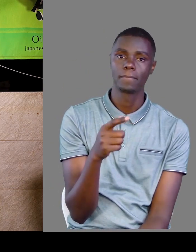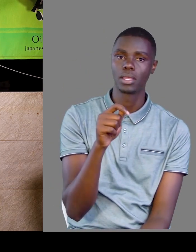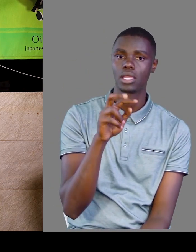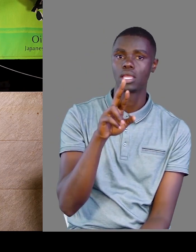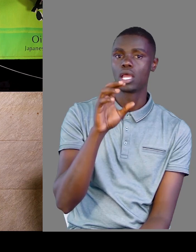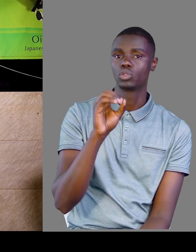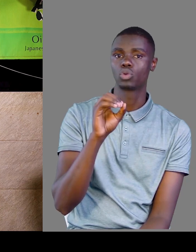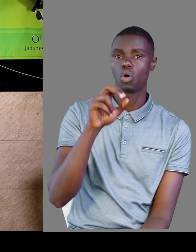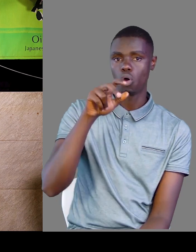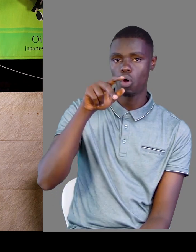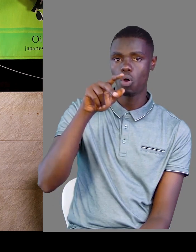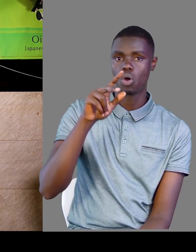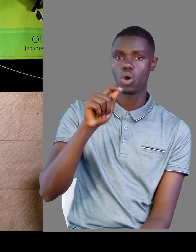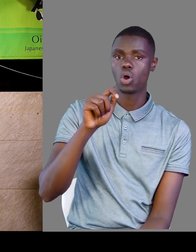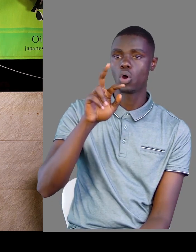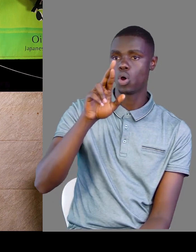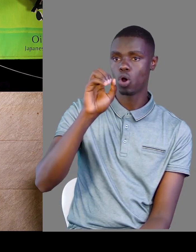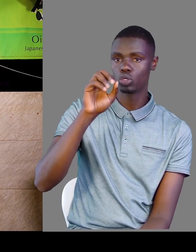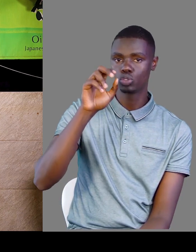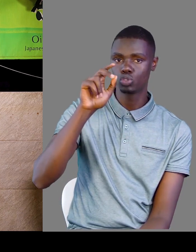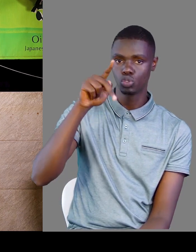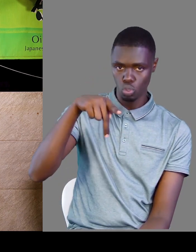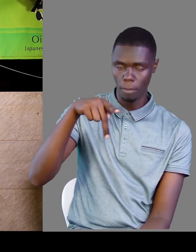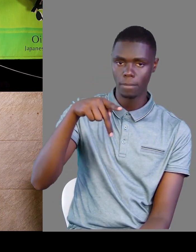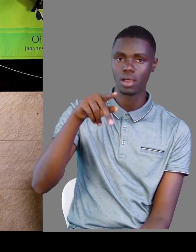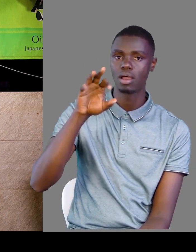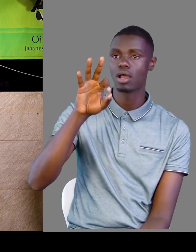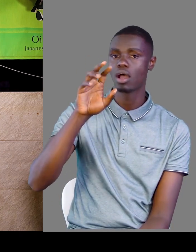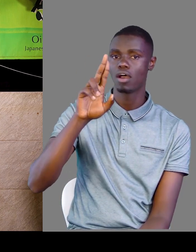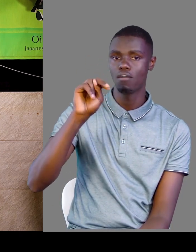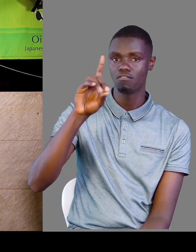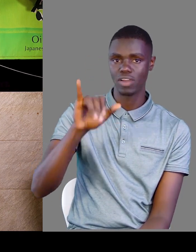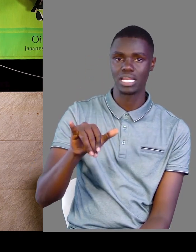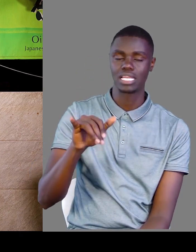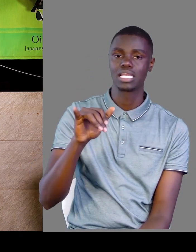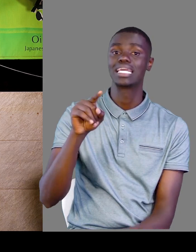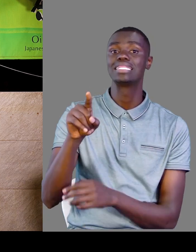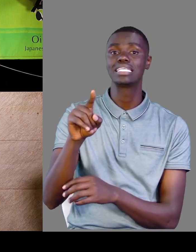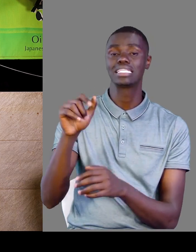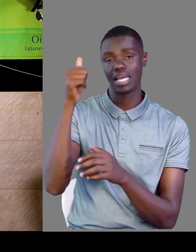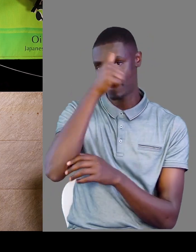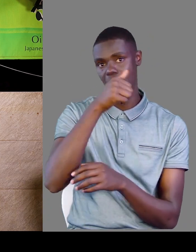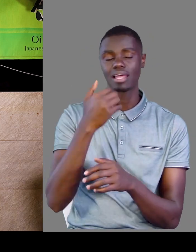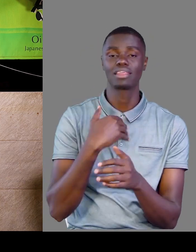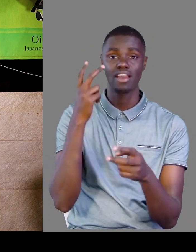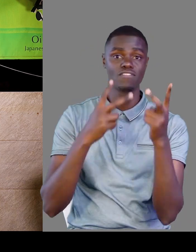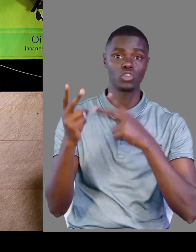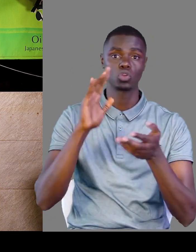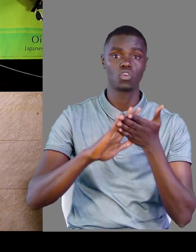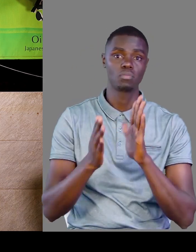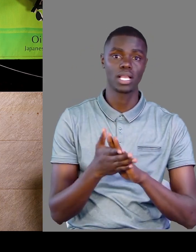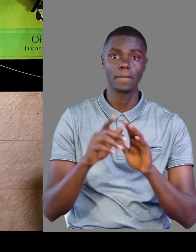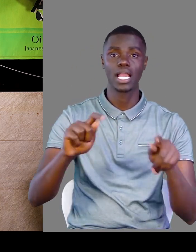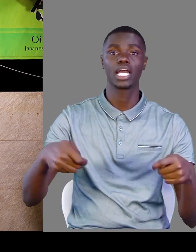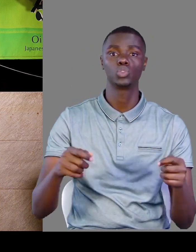Trakfadi. Trakfadi is a sports brand that has a vision of becoming a